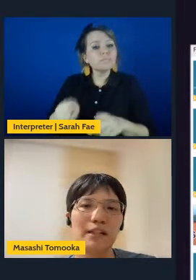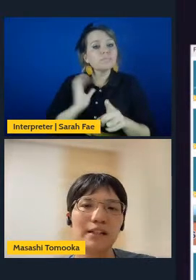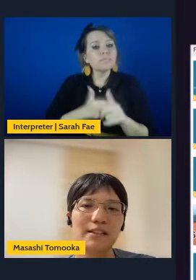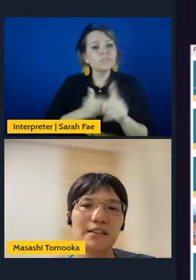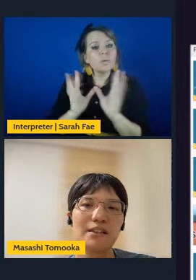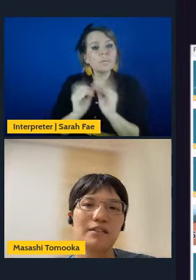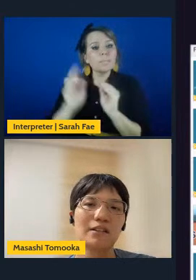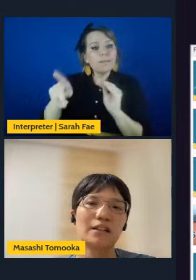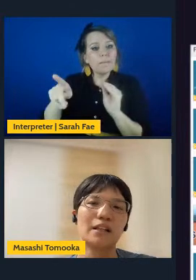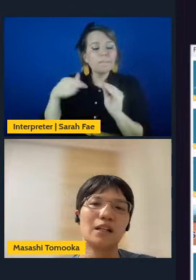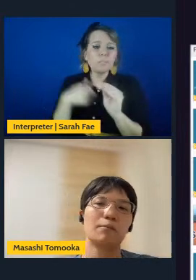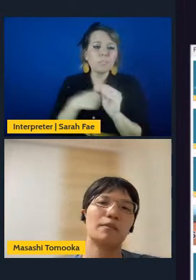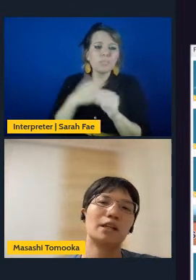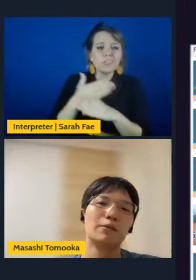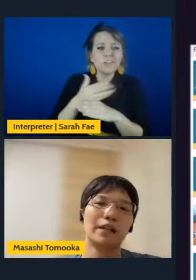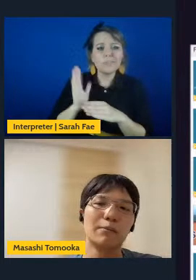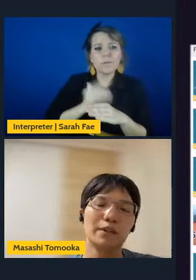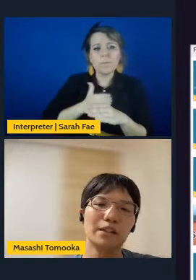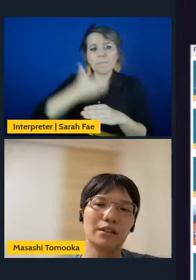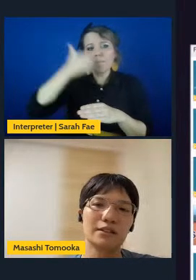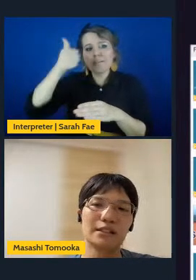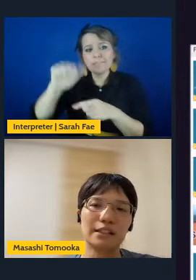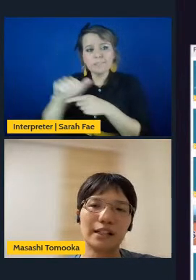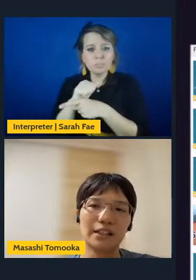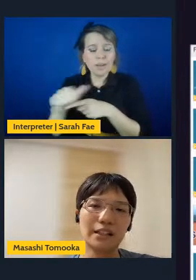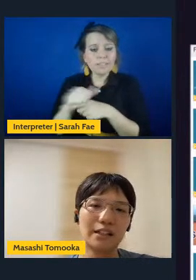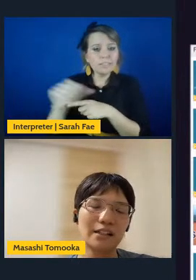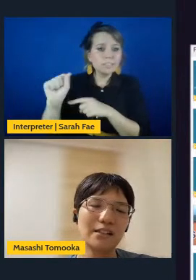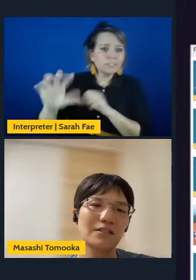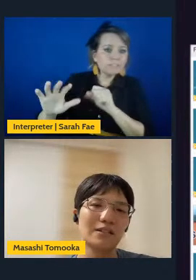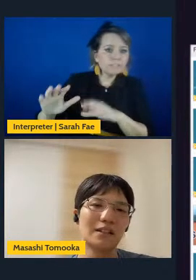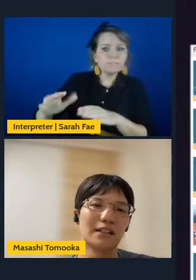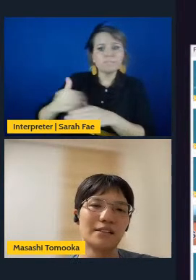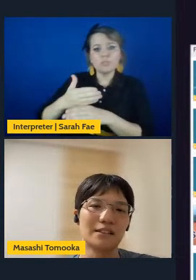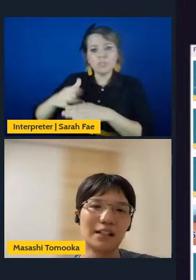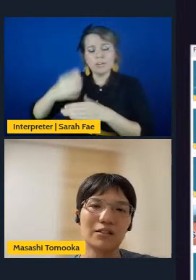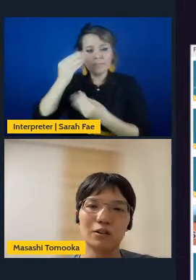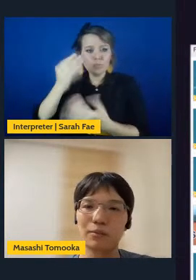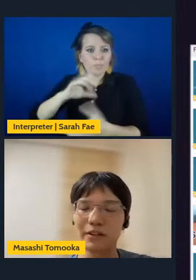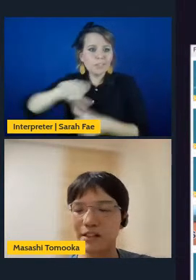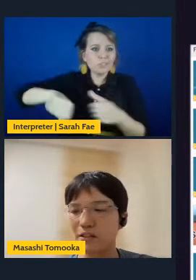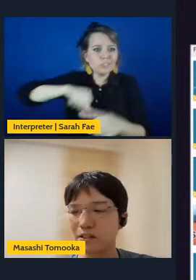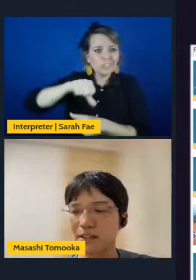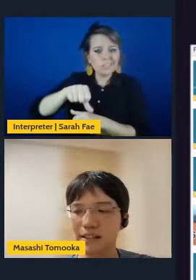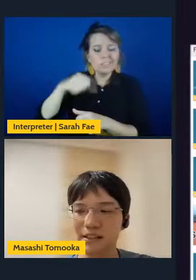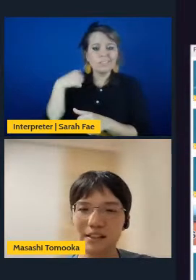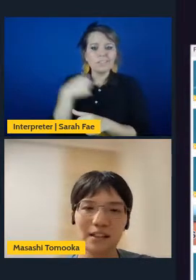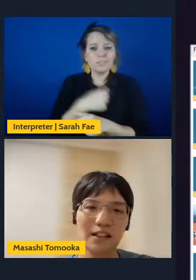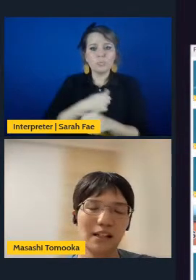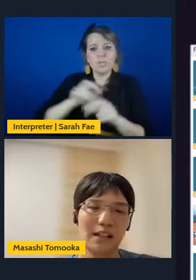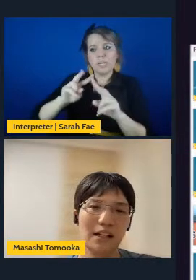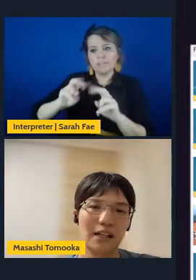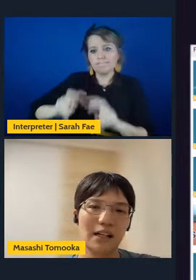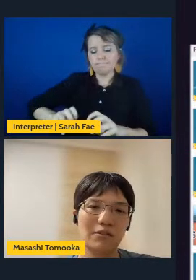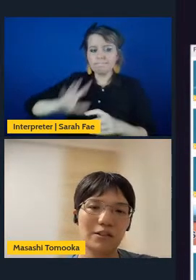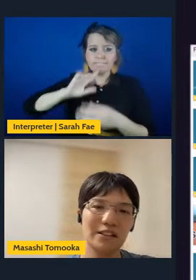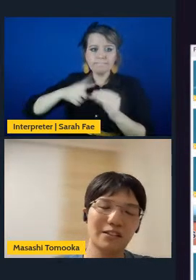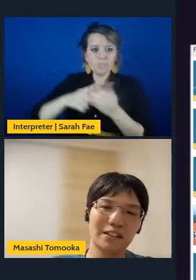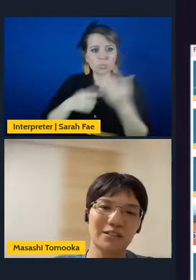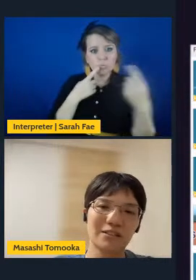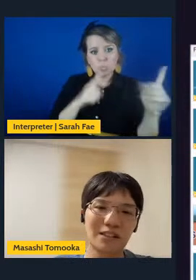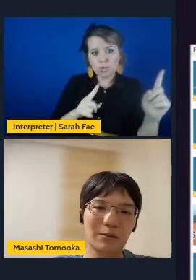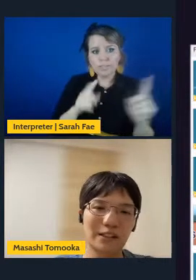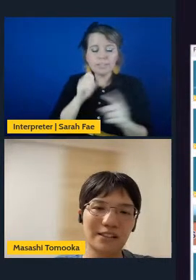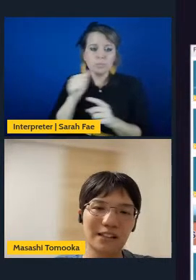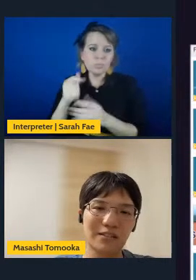best practices, deep dive into CDK internals, or lessons learned from production use cases.